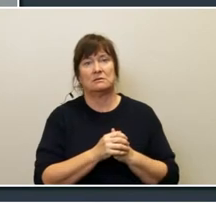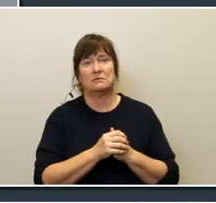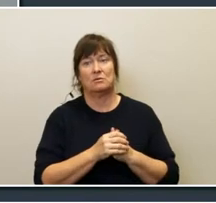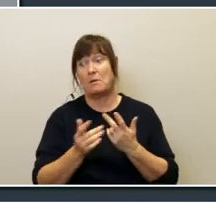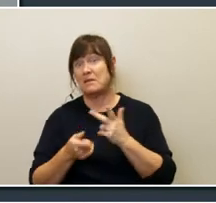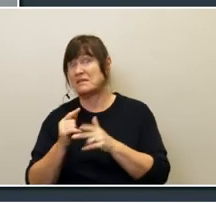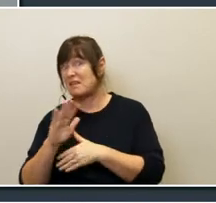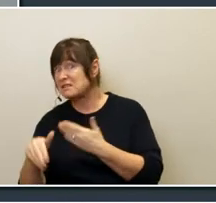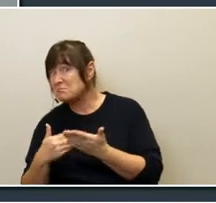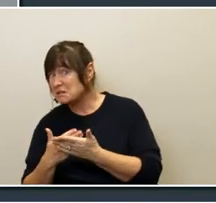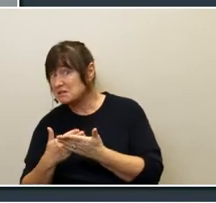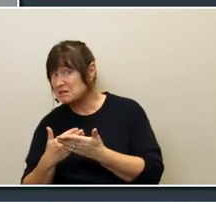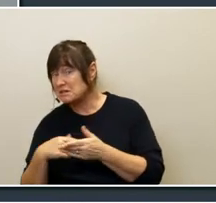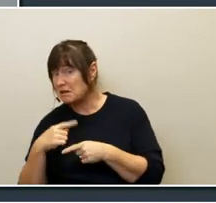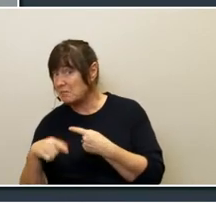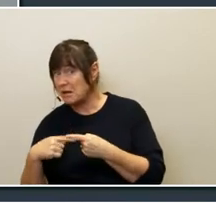other submissions regarding